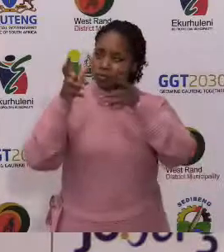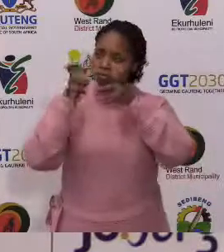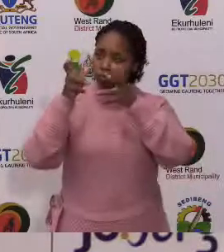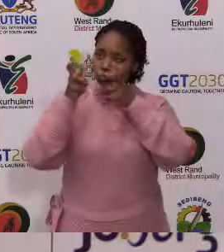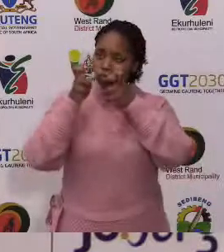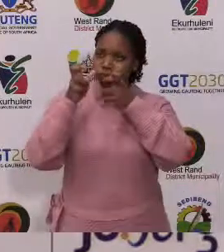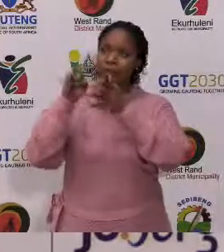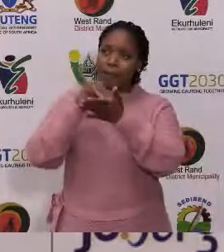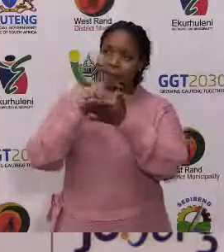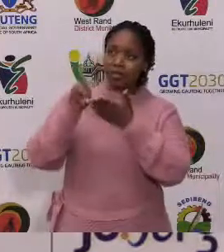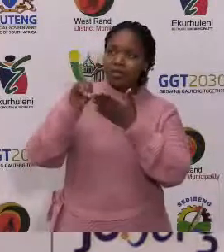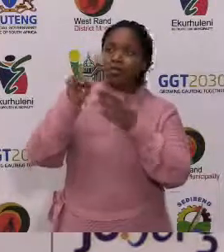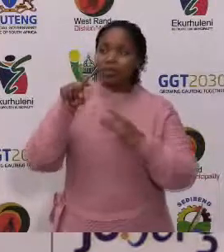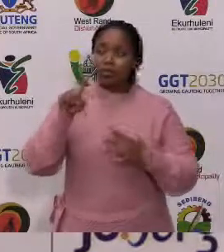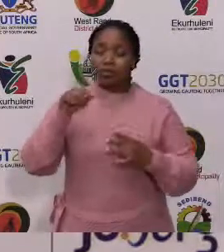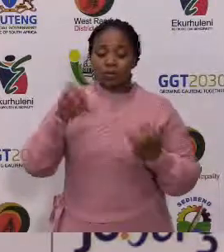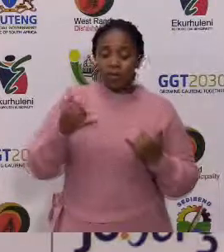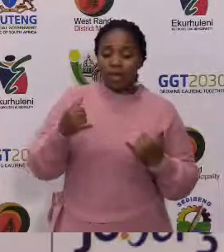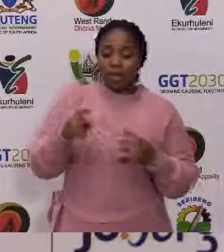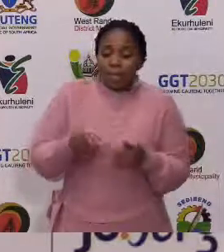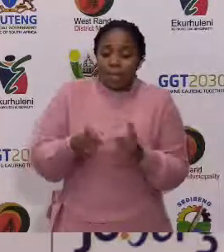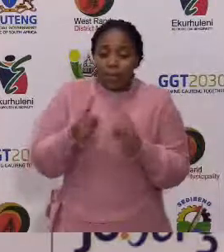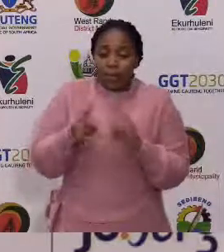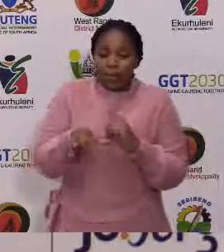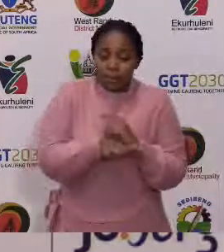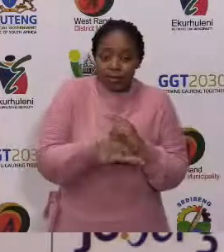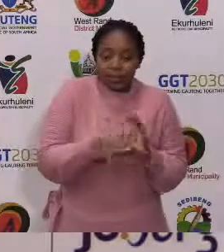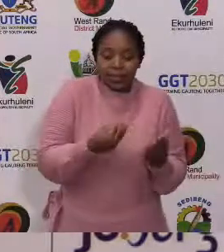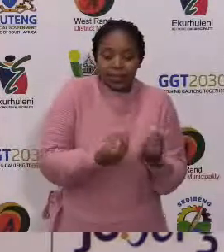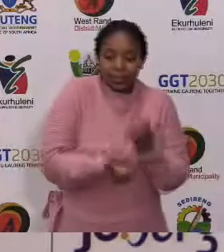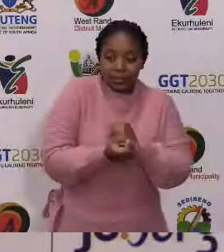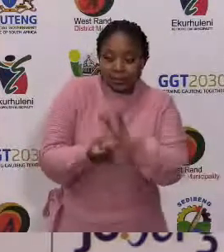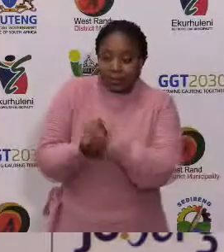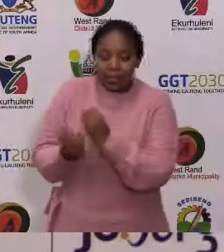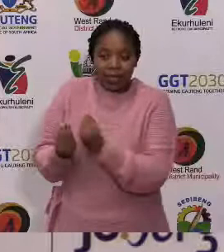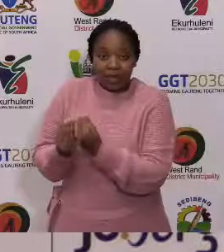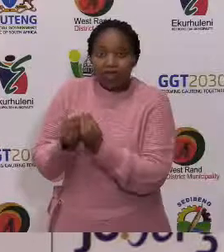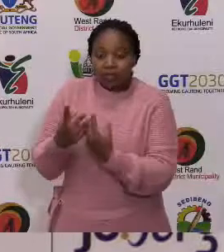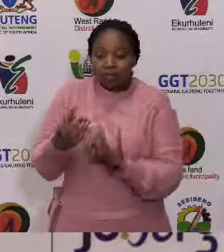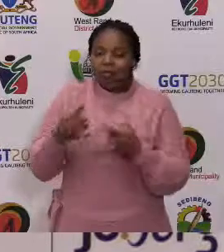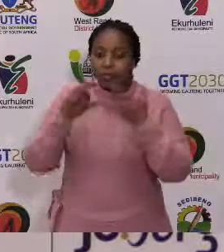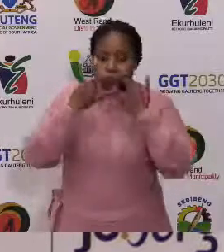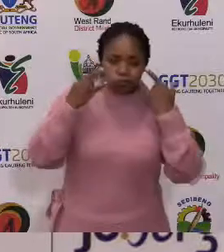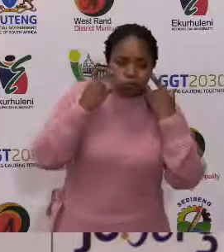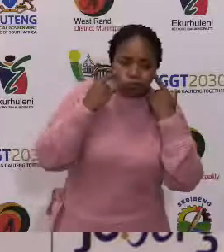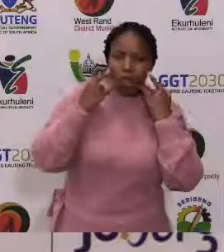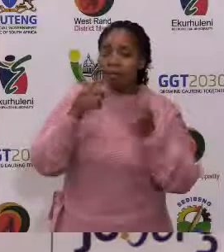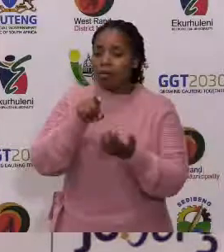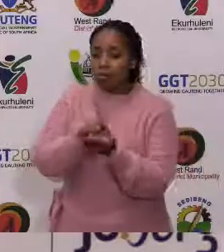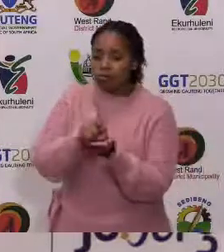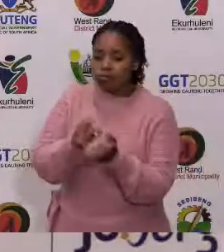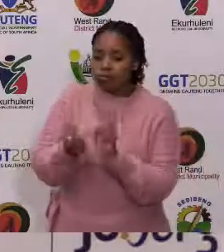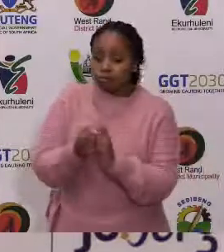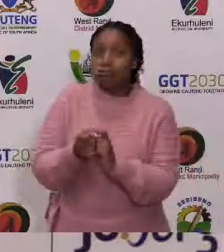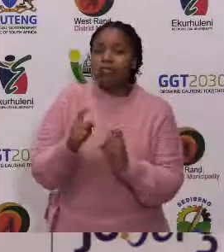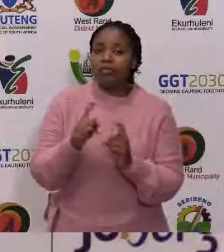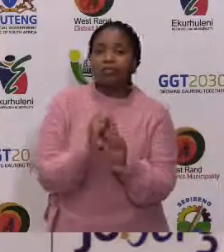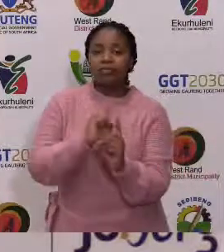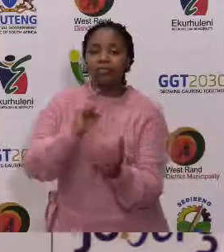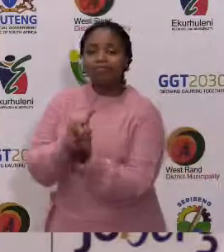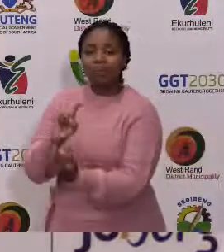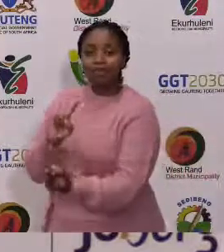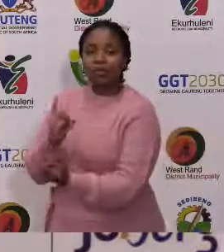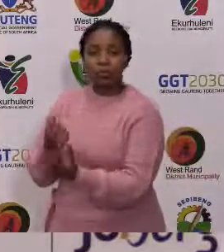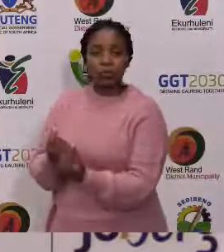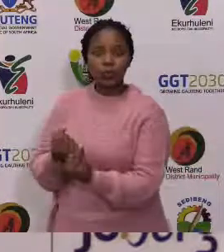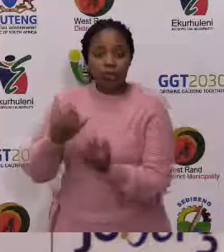the message that we are moving in a dangerous situation. Like we are saying now, there are indications that